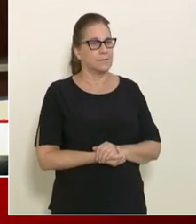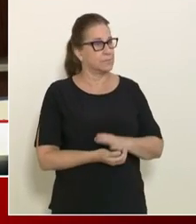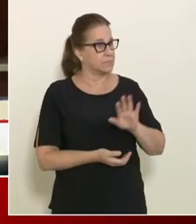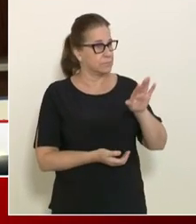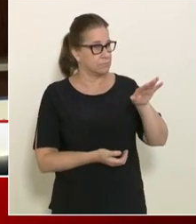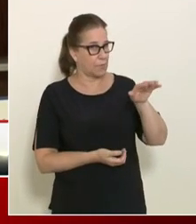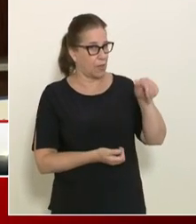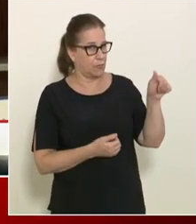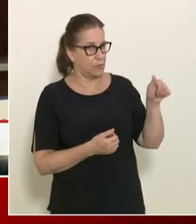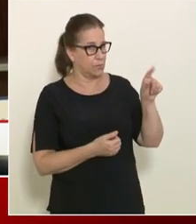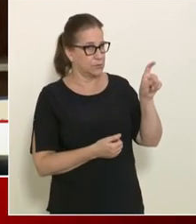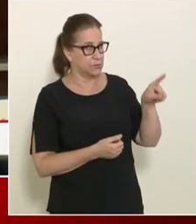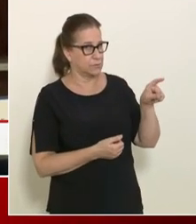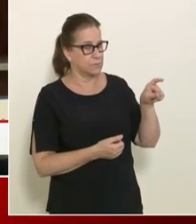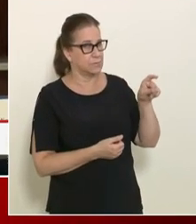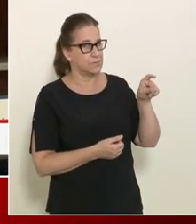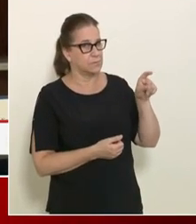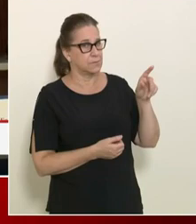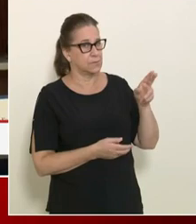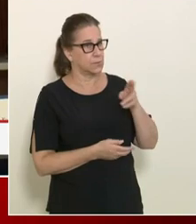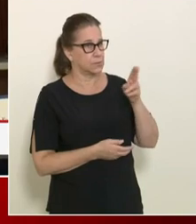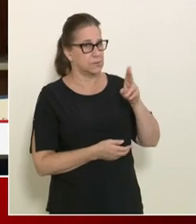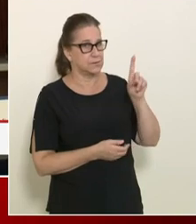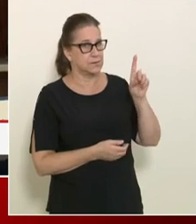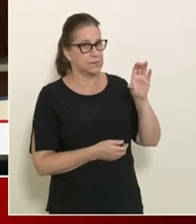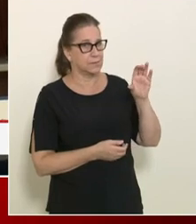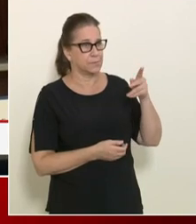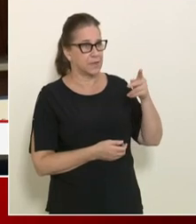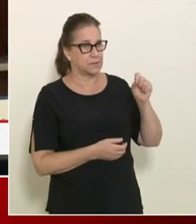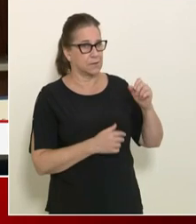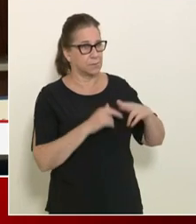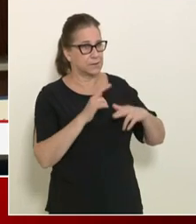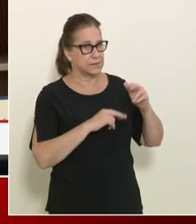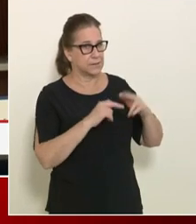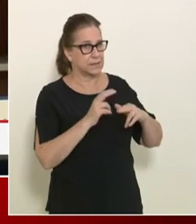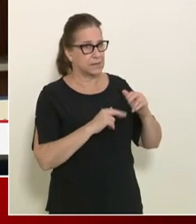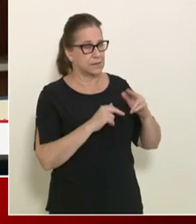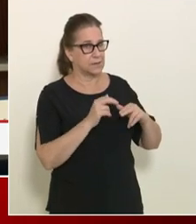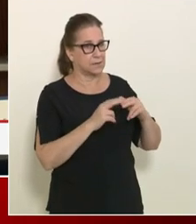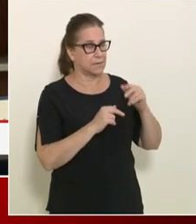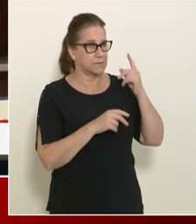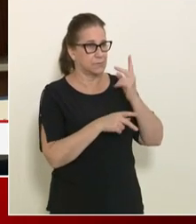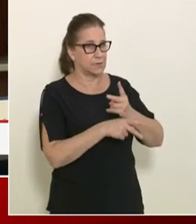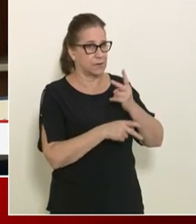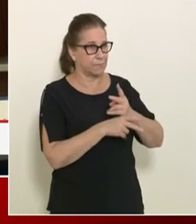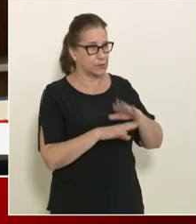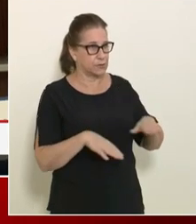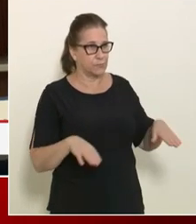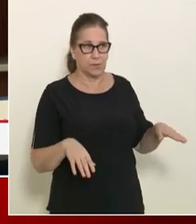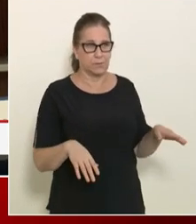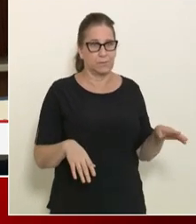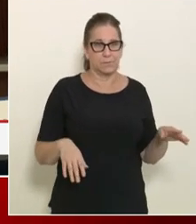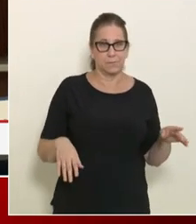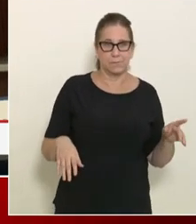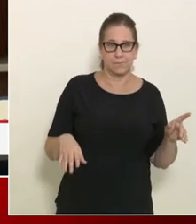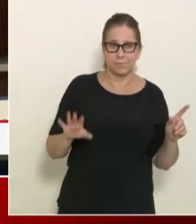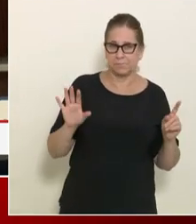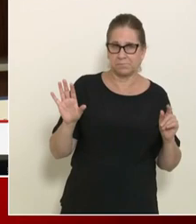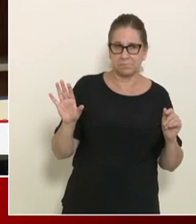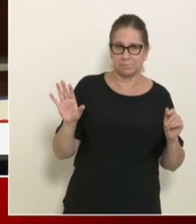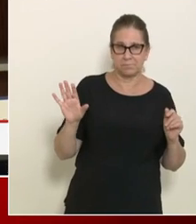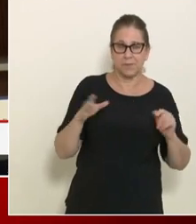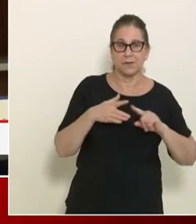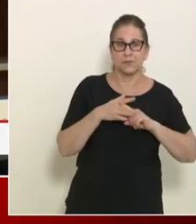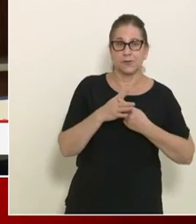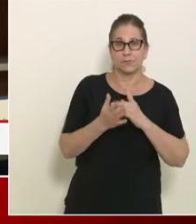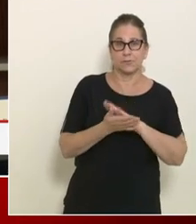using DCPS facilities to supervise, watch kids in any capacity? So for the start of the school year,